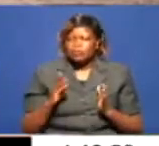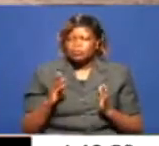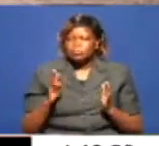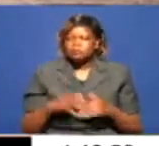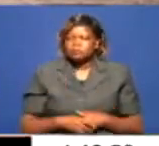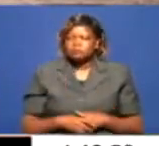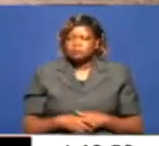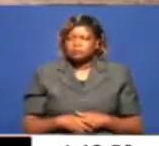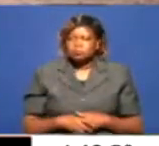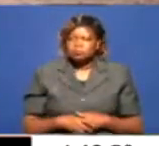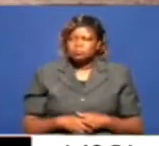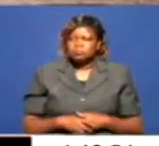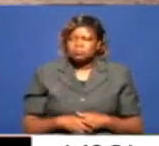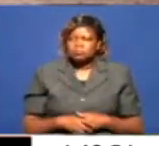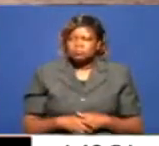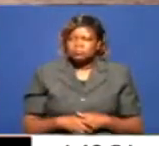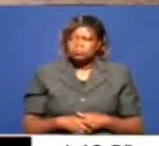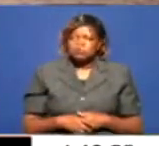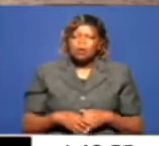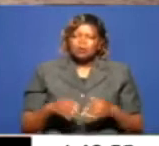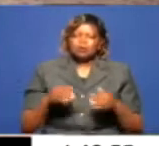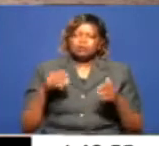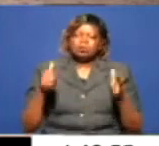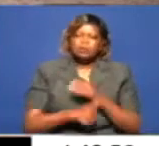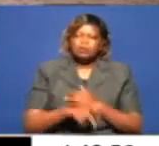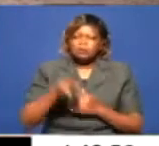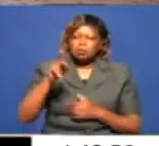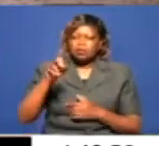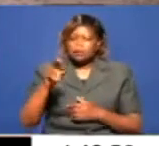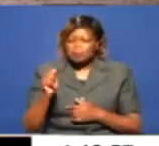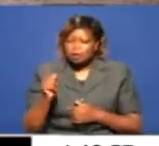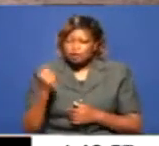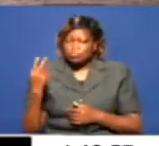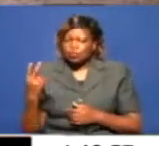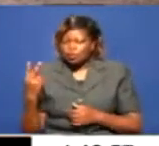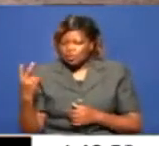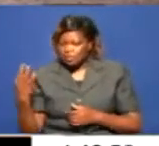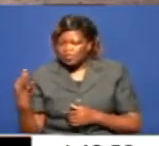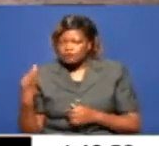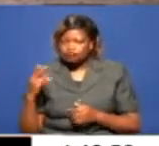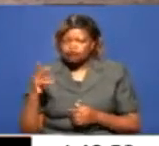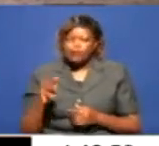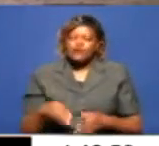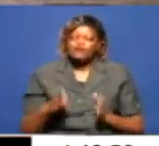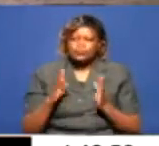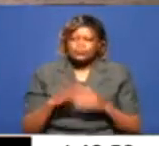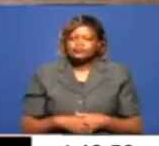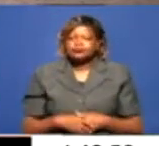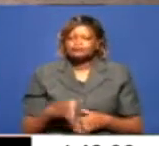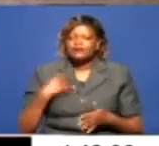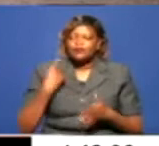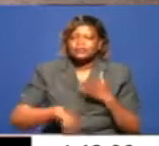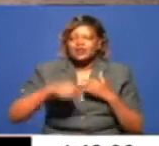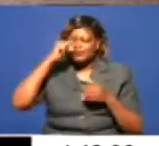Kenya Rural Roads Authority, KERA. 223 kilometers of road, and these 223 kilometers of road have costed government